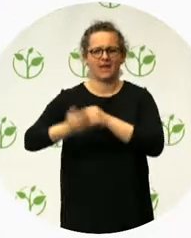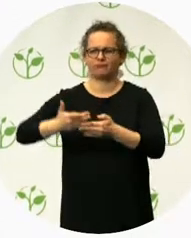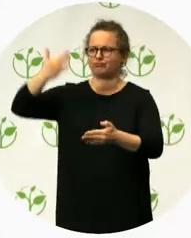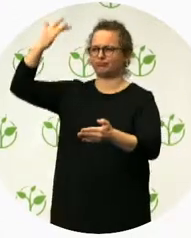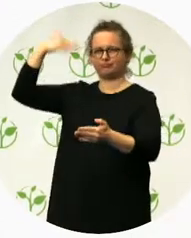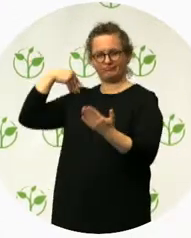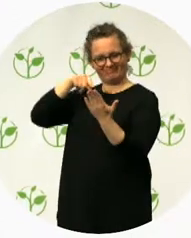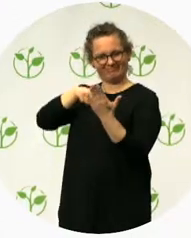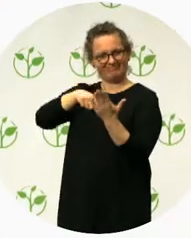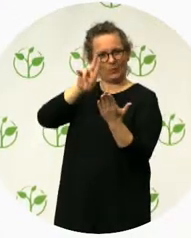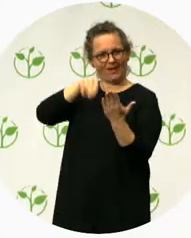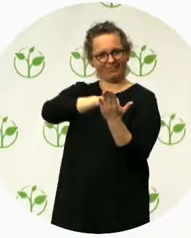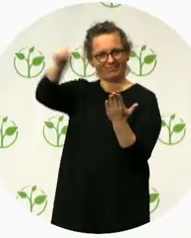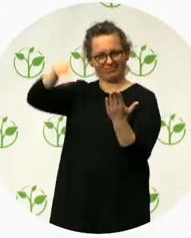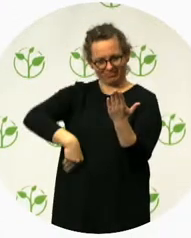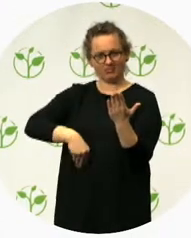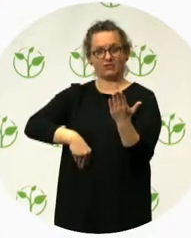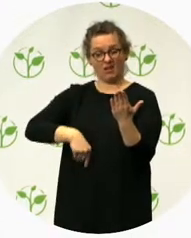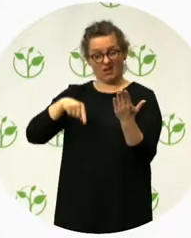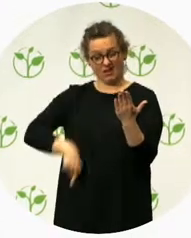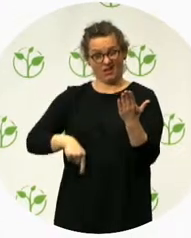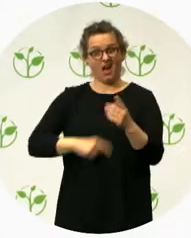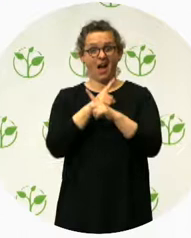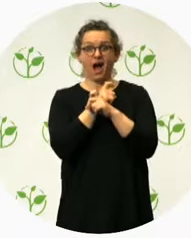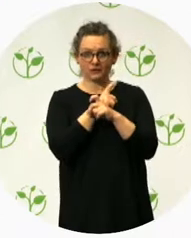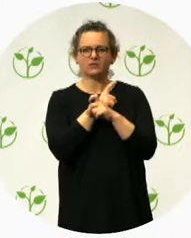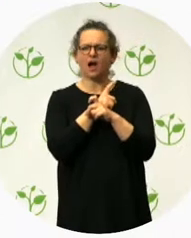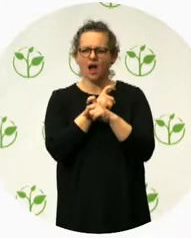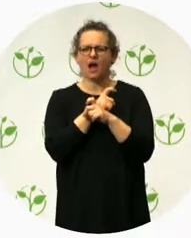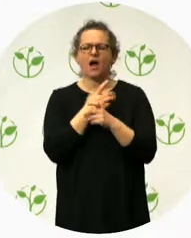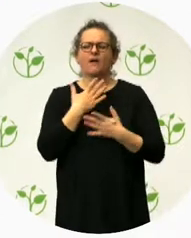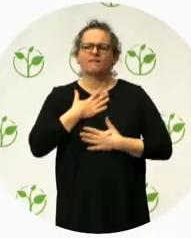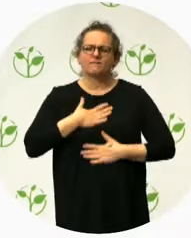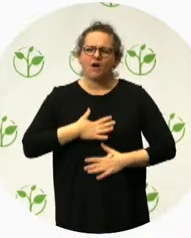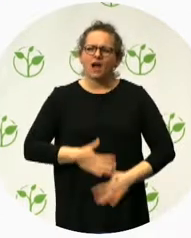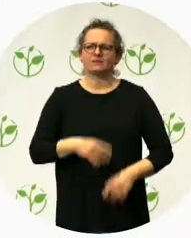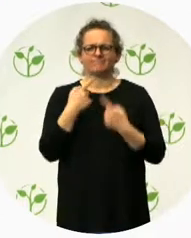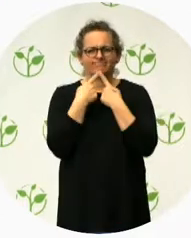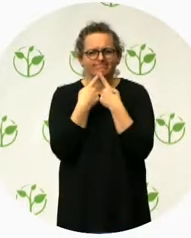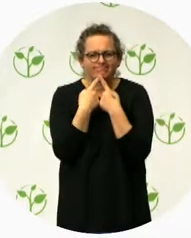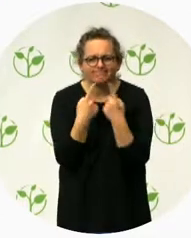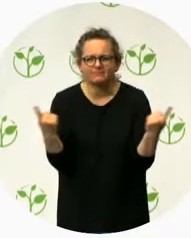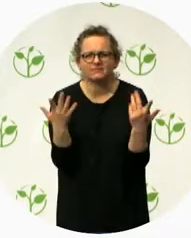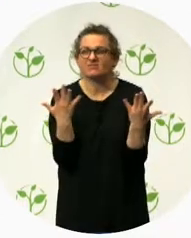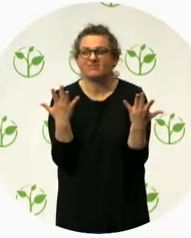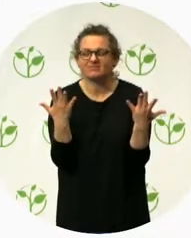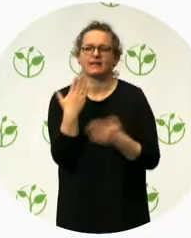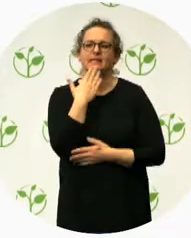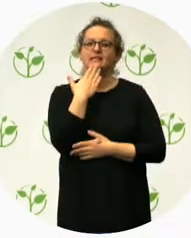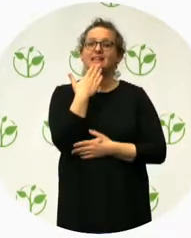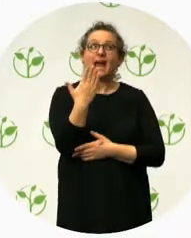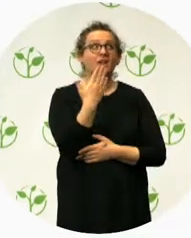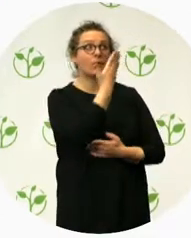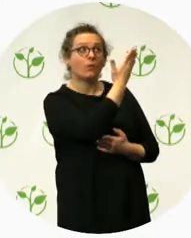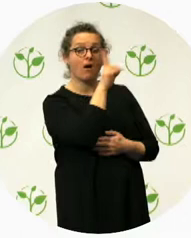Vienna would like to take this opportunity also to express its most sincere thanks to the United Nations